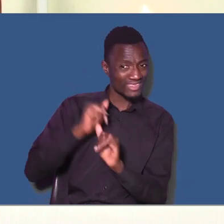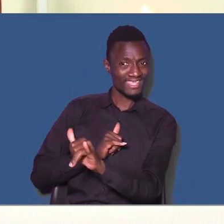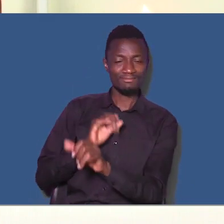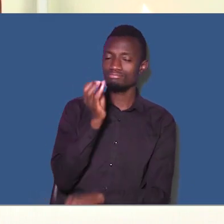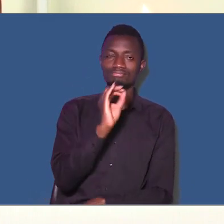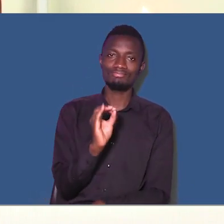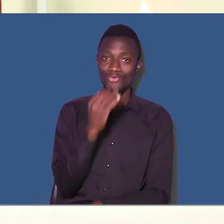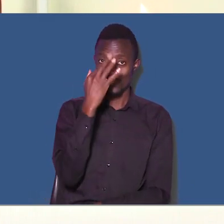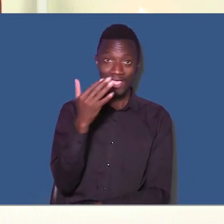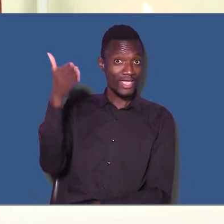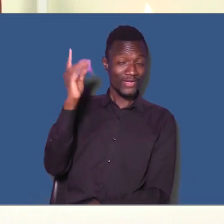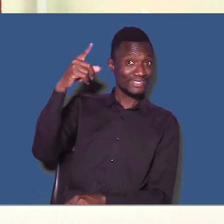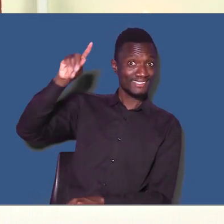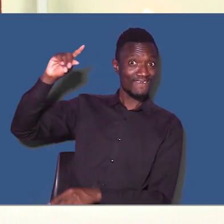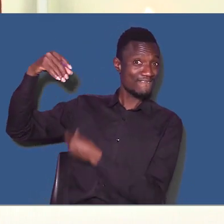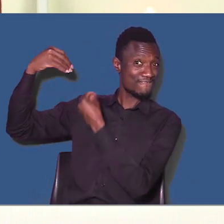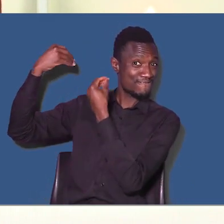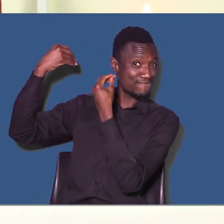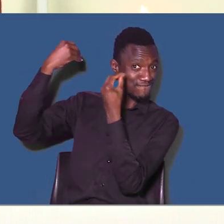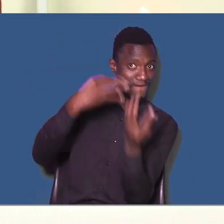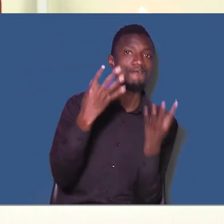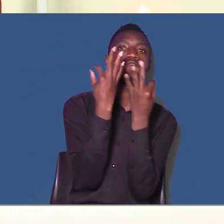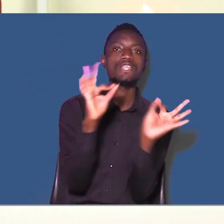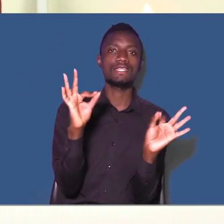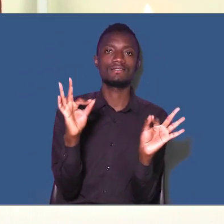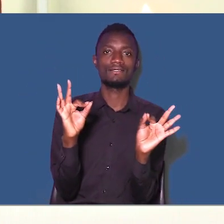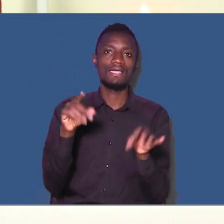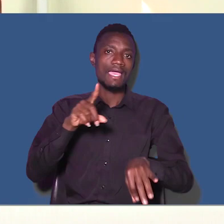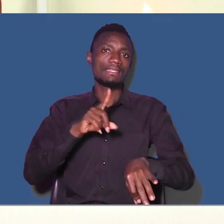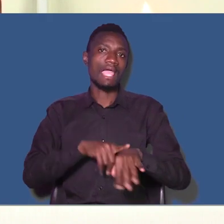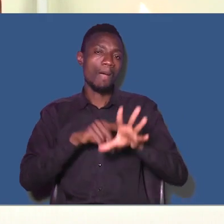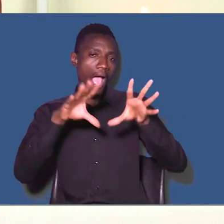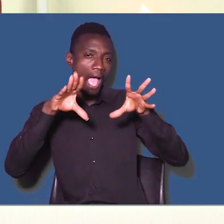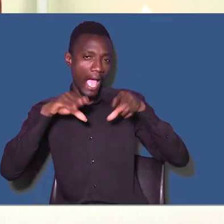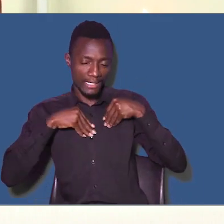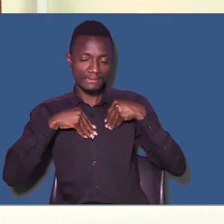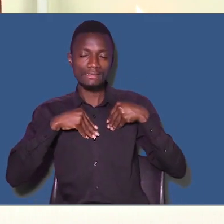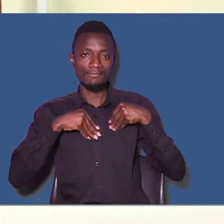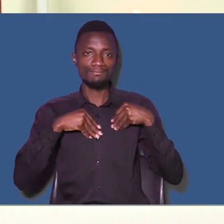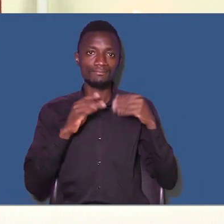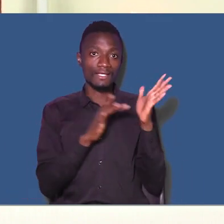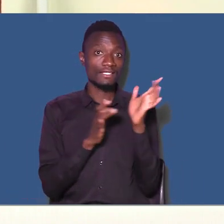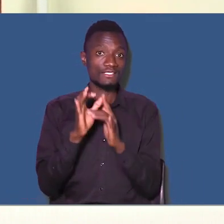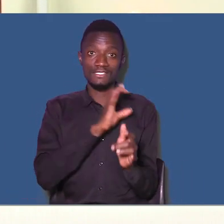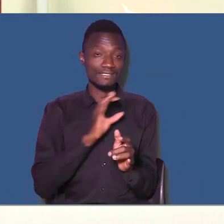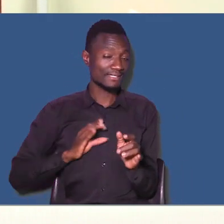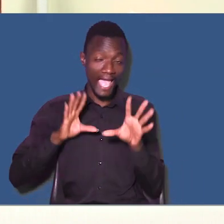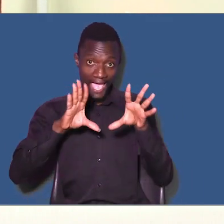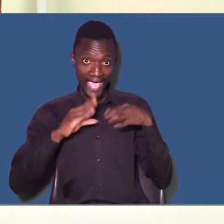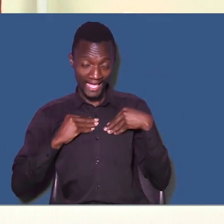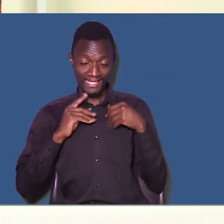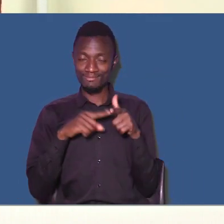you free when you accept his Son, Jesus Christ. You don't need to